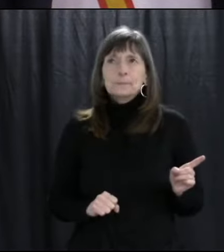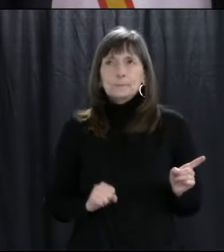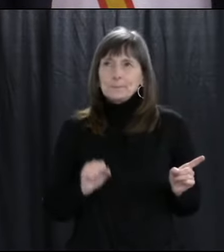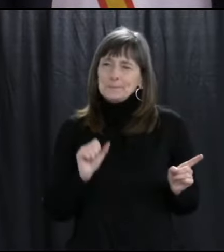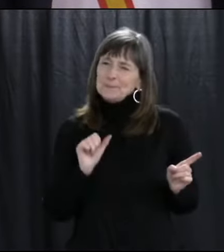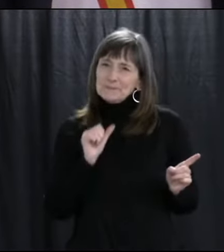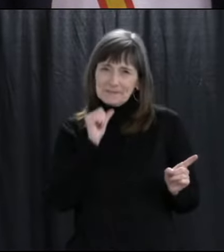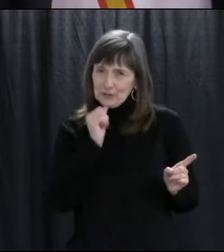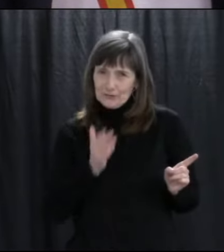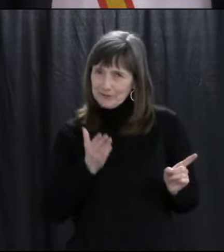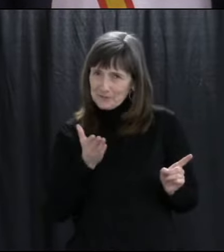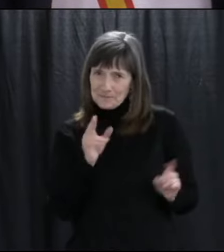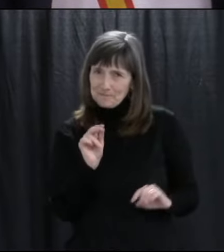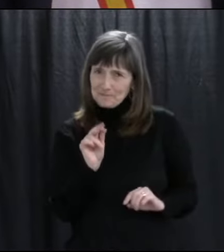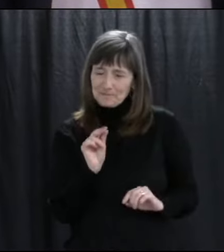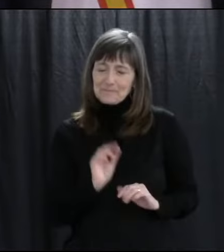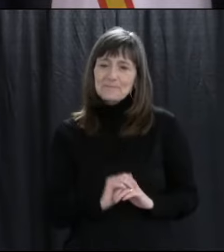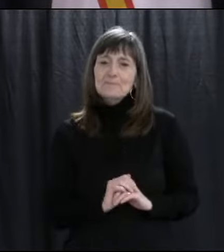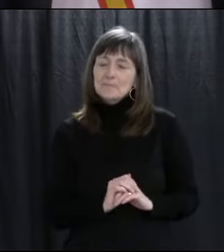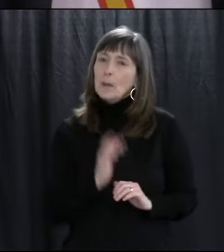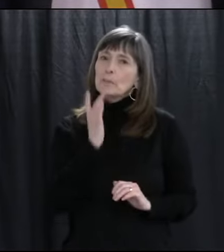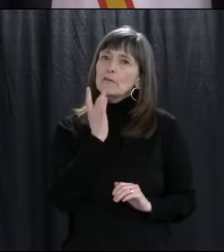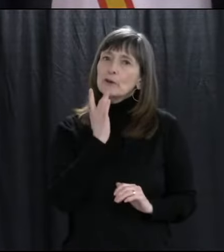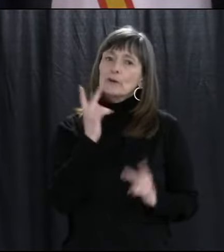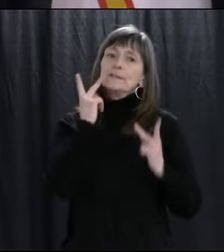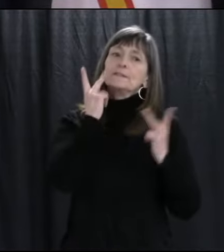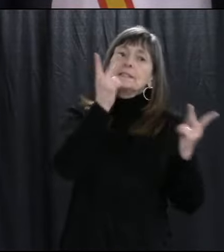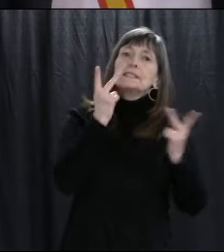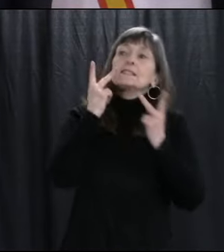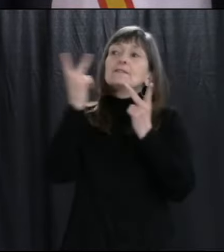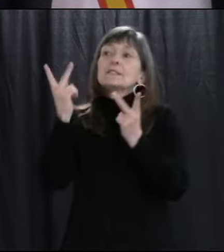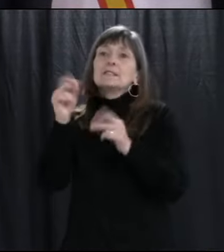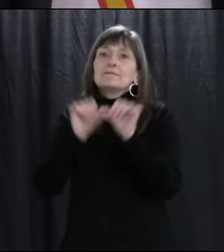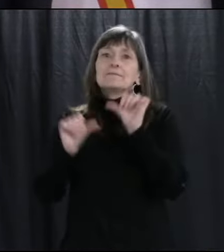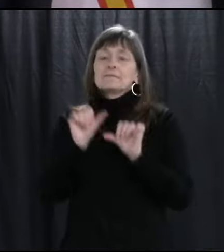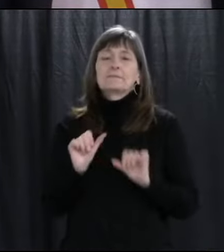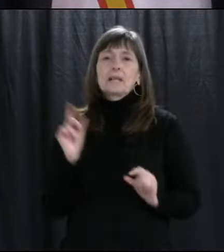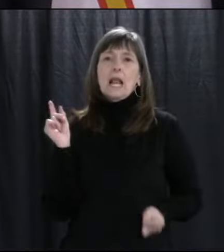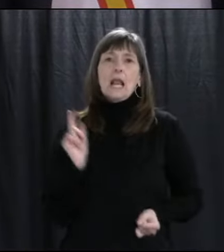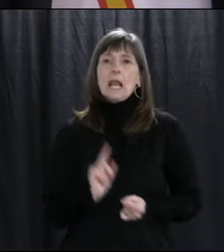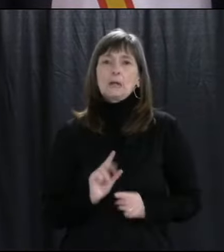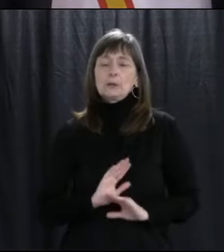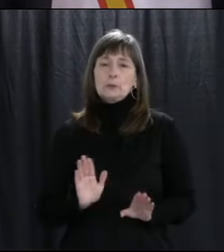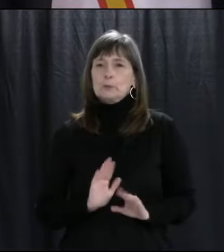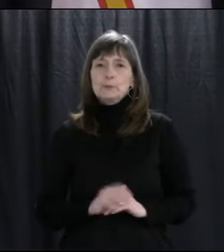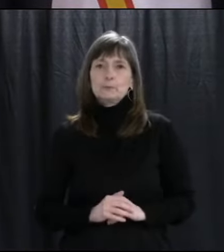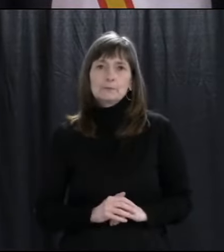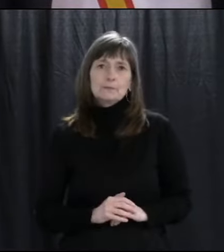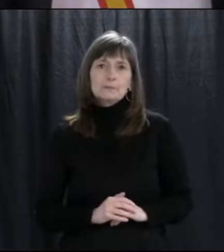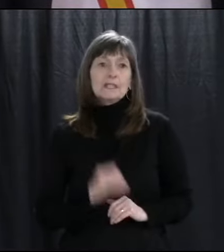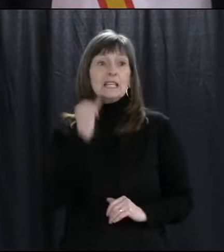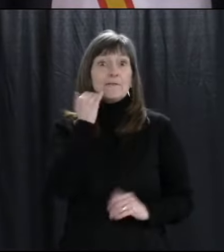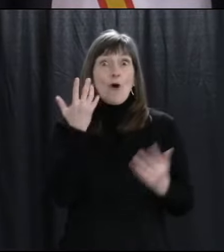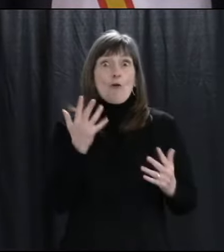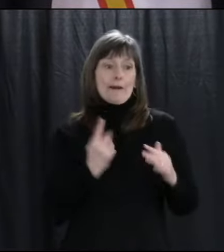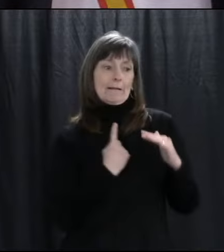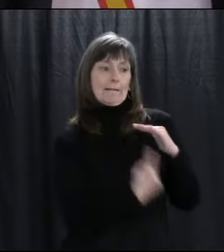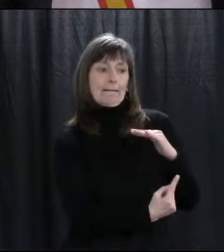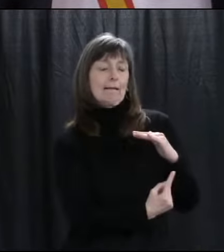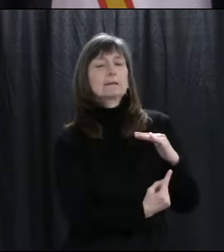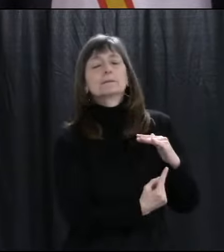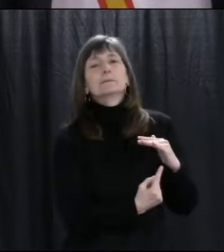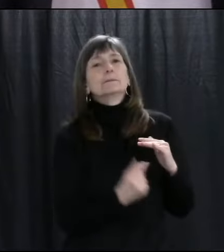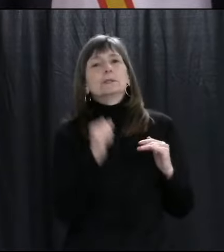not happen. We want to reduce the spread of this as much as possible, so we wouldn't want anyone